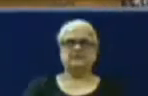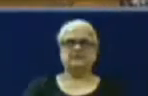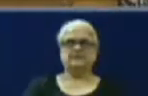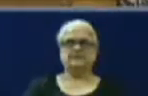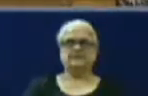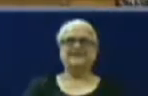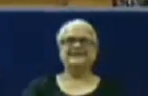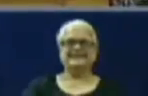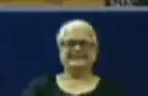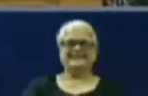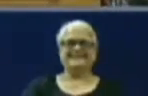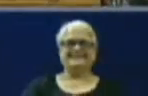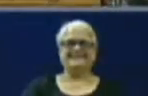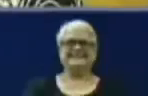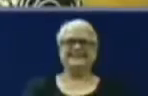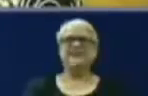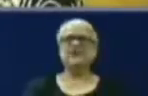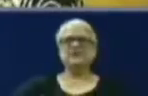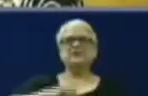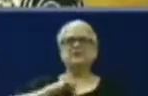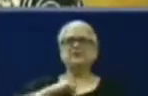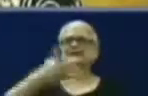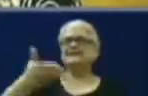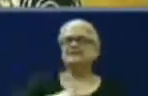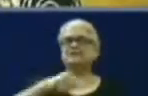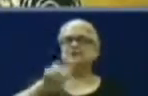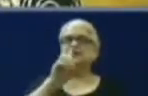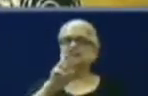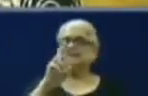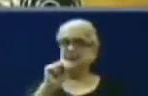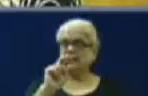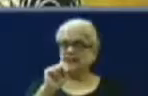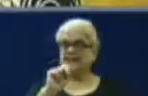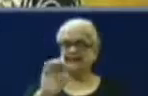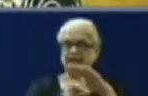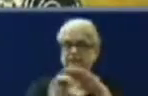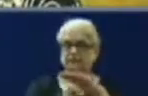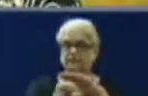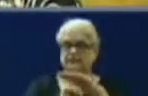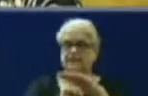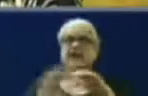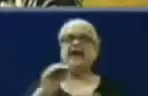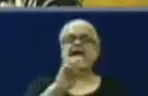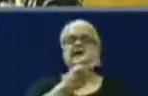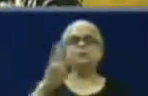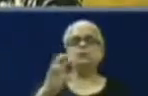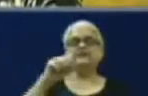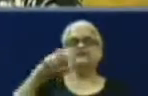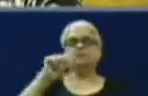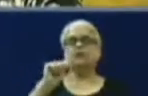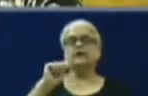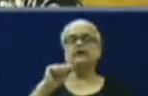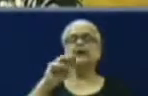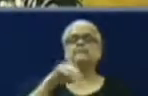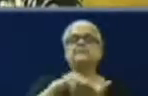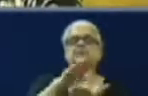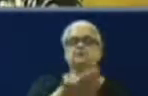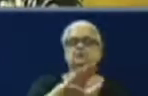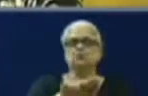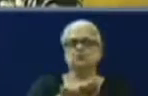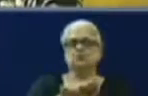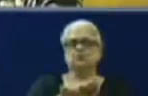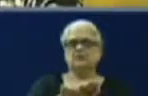We are proud to introduce to you students from Dunn Elementary and Westport Middle Schools who will together give a